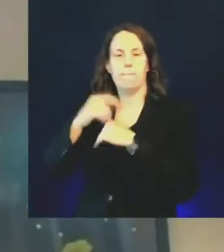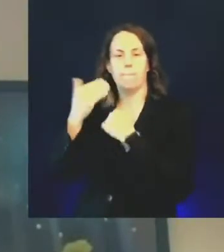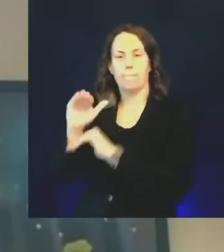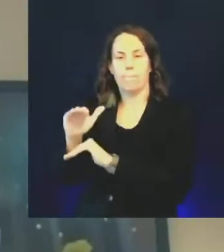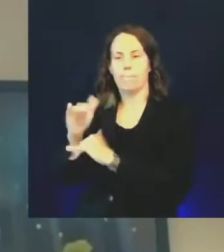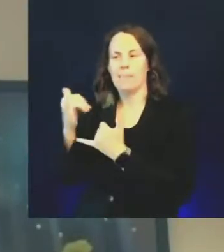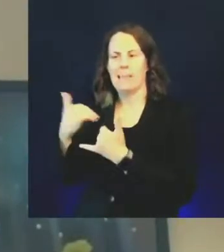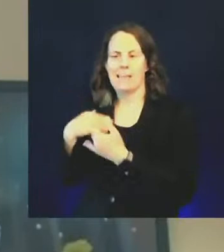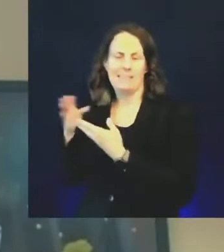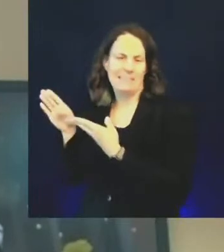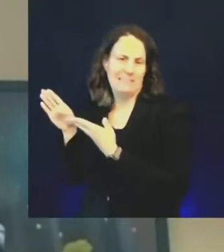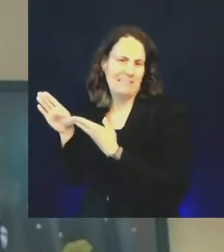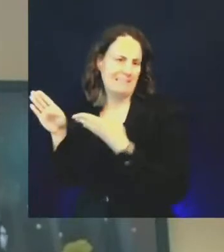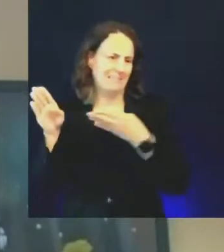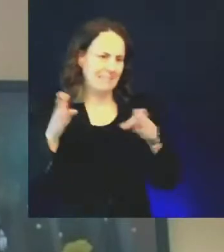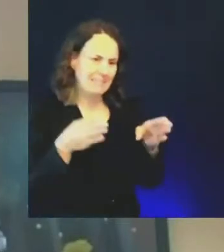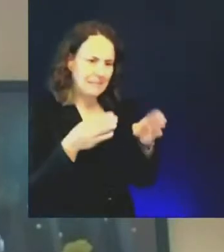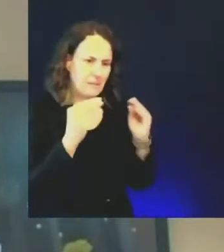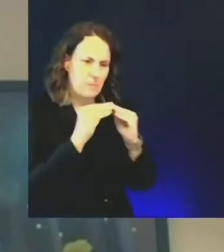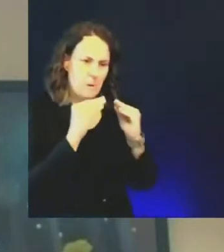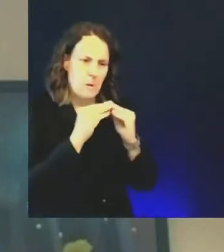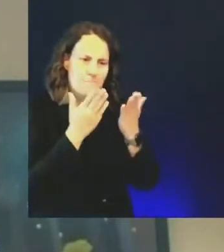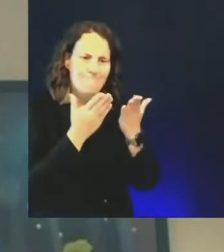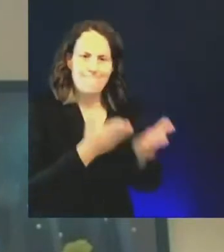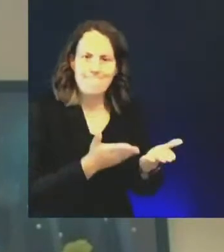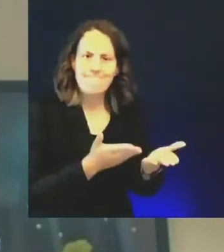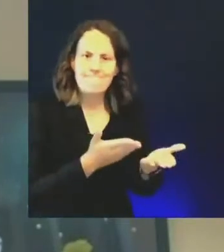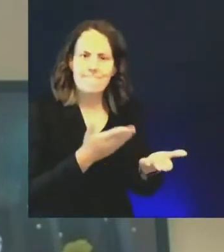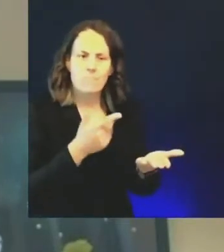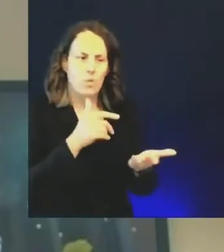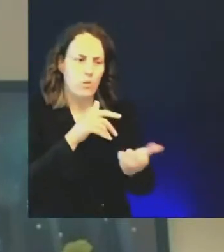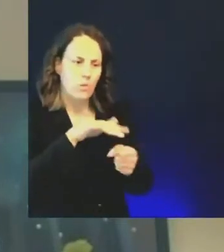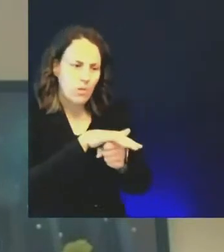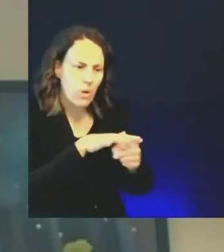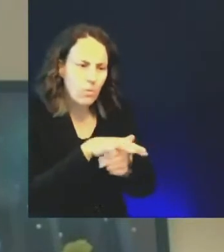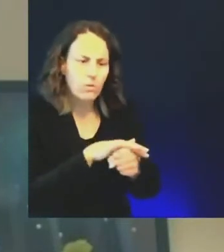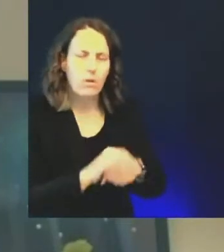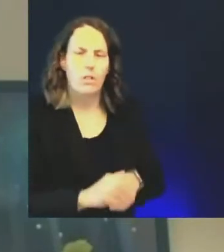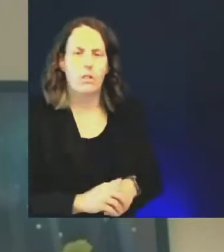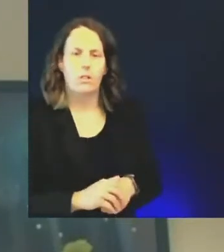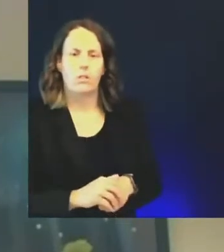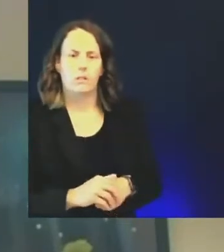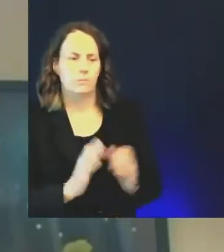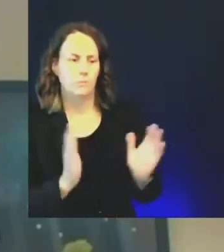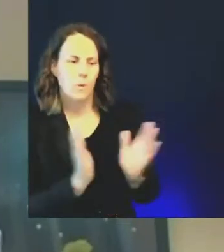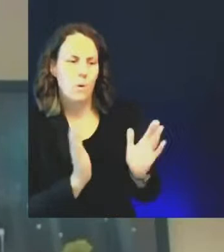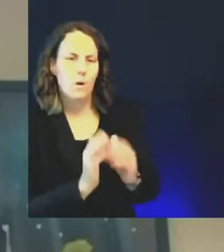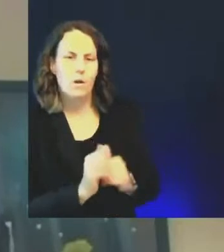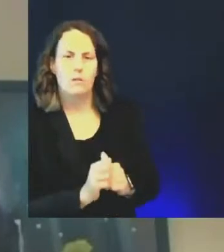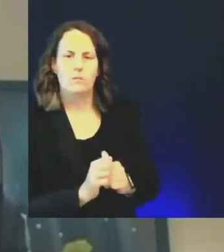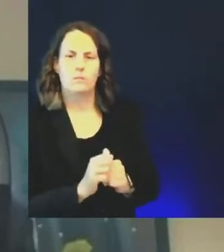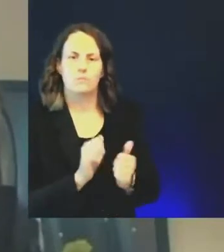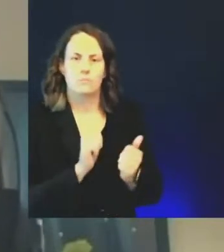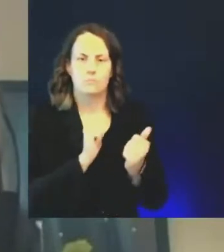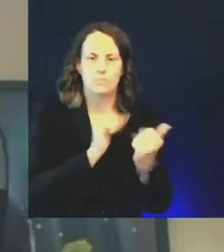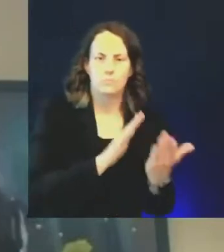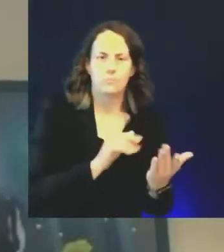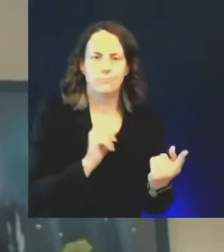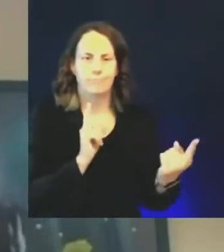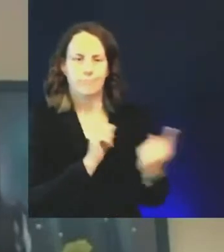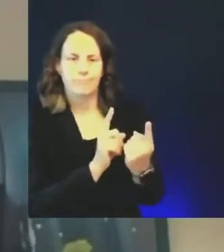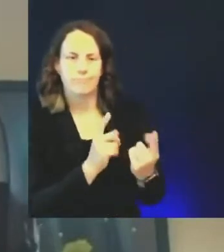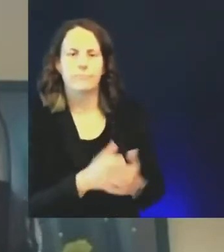focused approach to vaccine. So again, smaller pop-up clinics, door-to-door campaigns